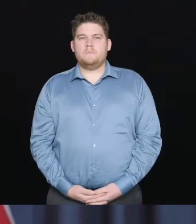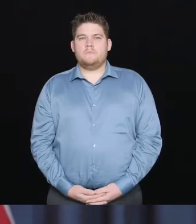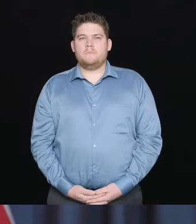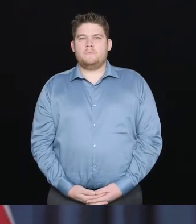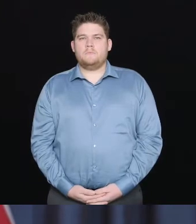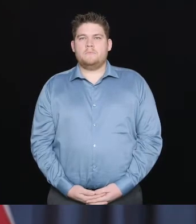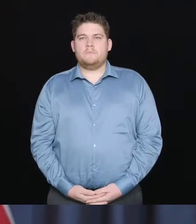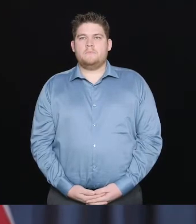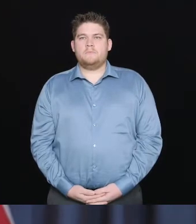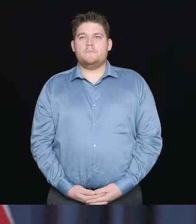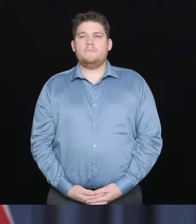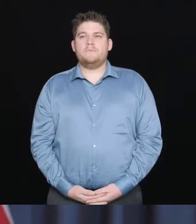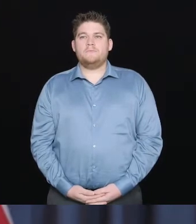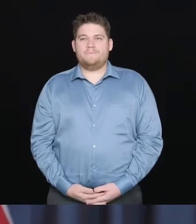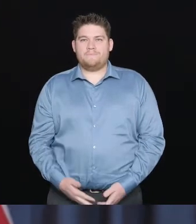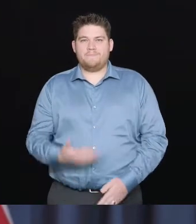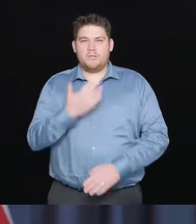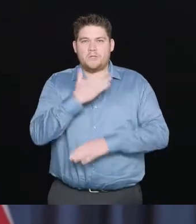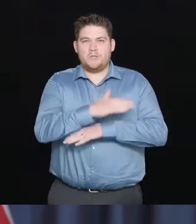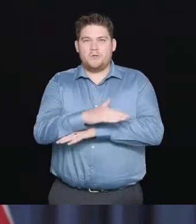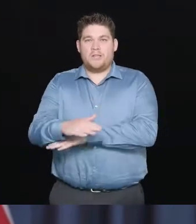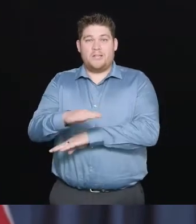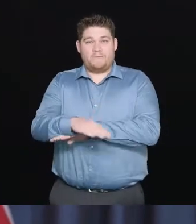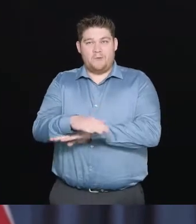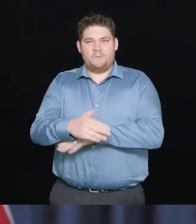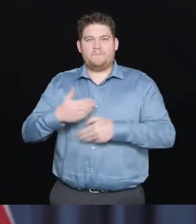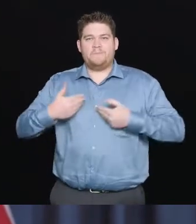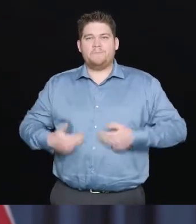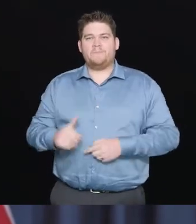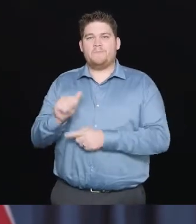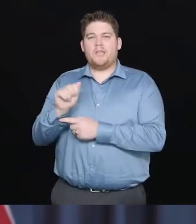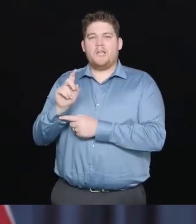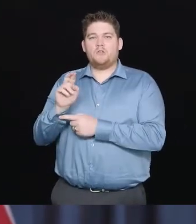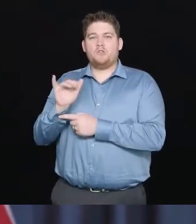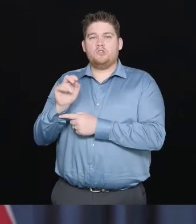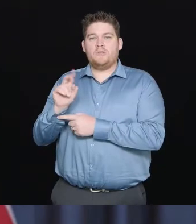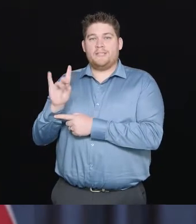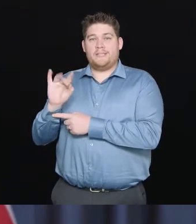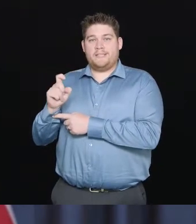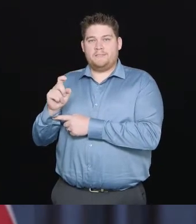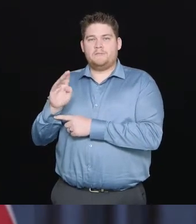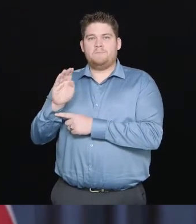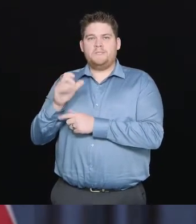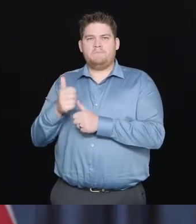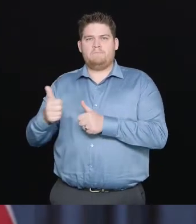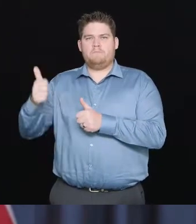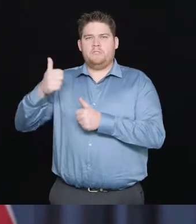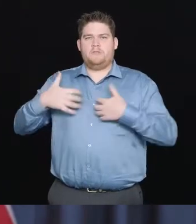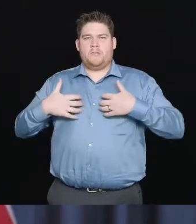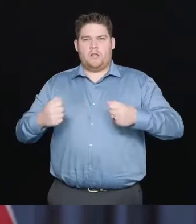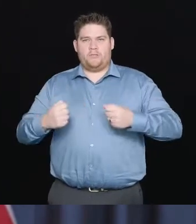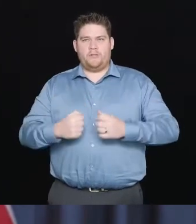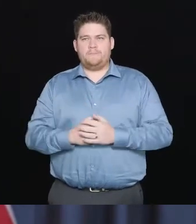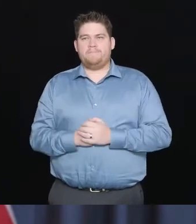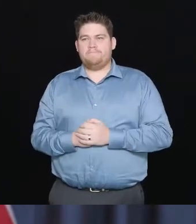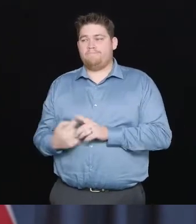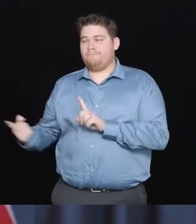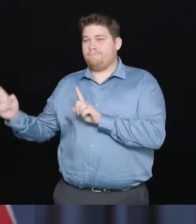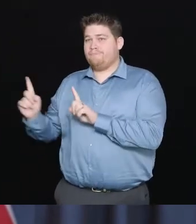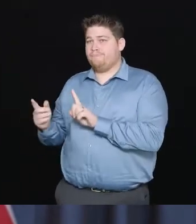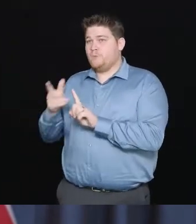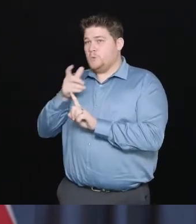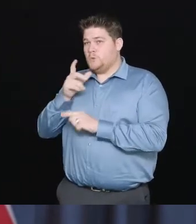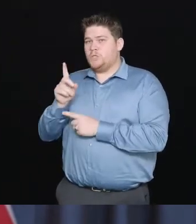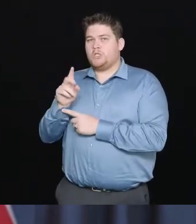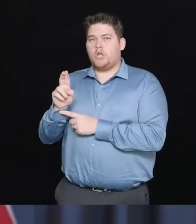Good afternoon. I'm Adrian Dix, BC Minister of Health. Beside me to my right is Dr. Bonnie Henry, our Provincial Health Officer in British